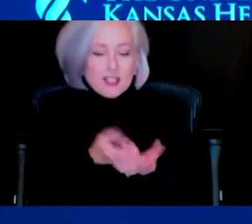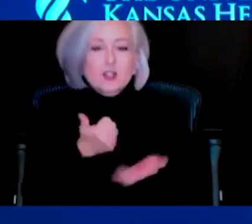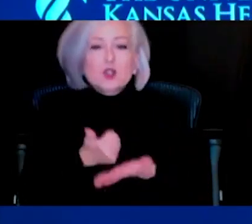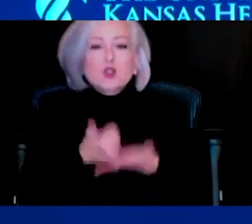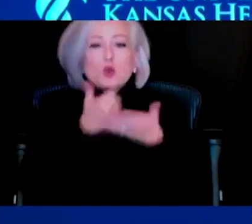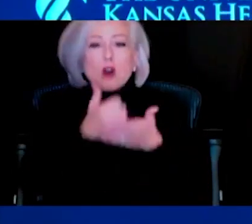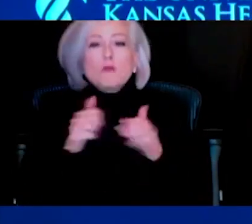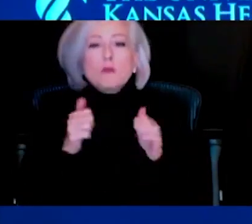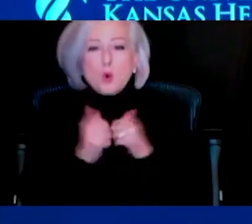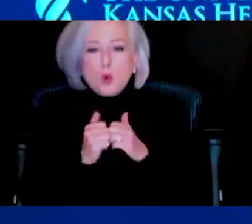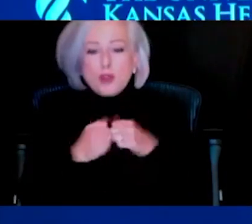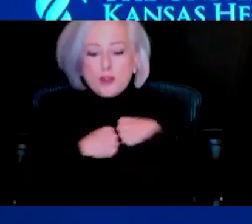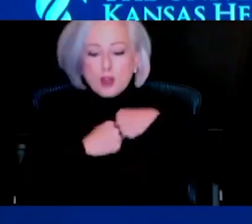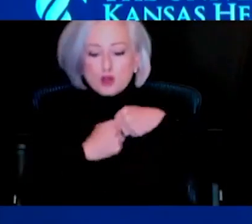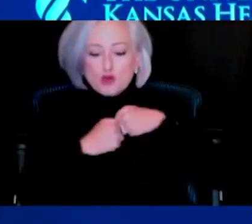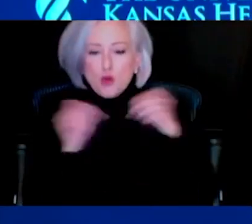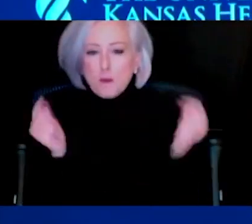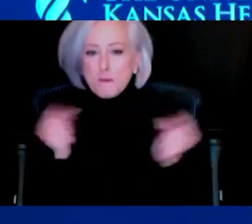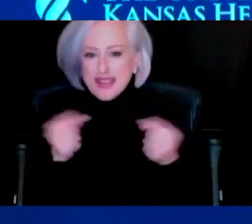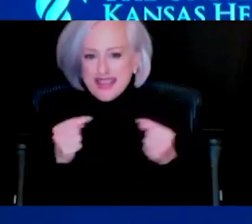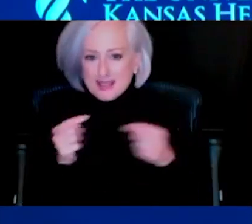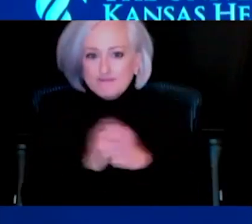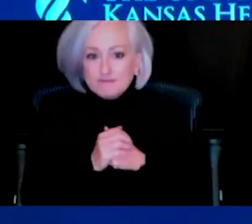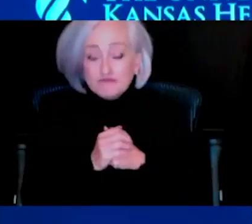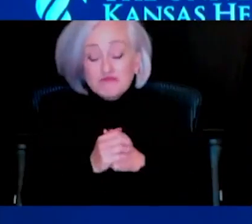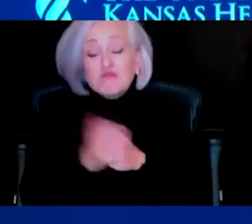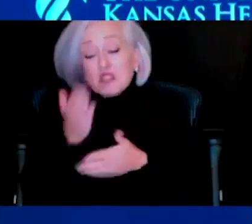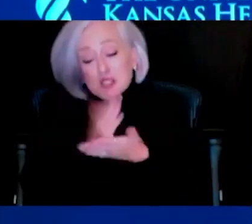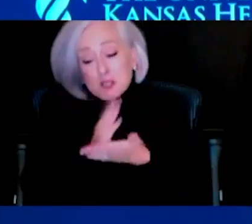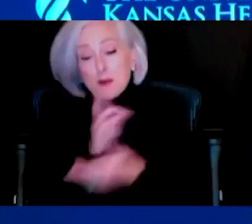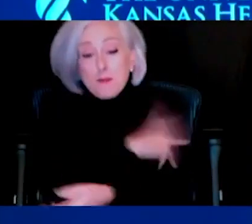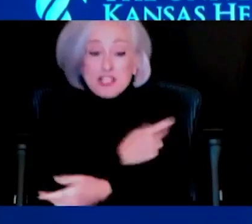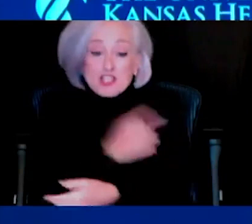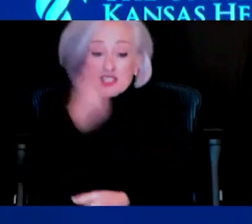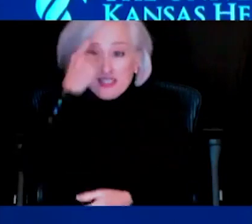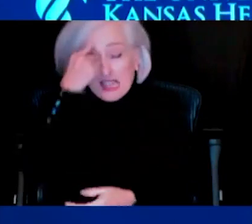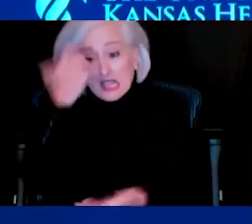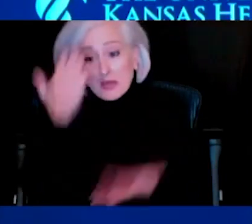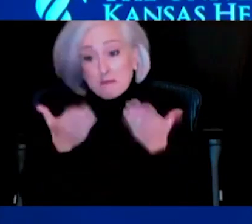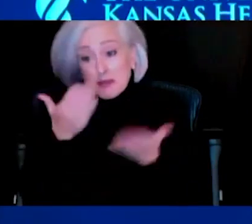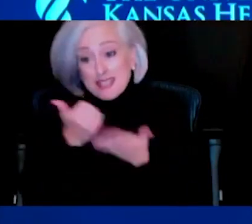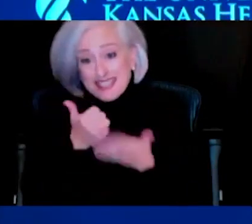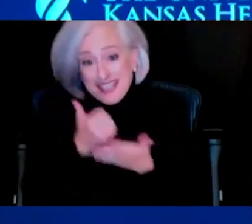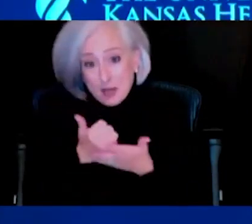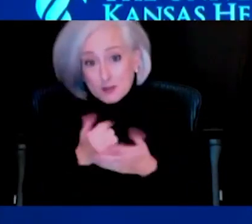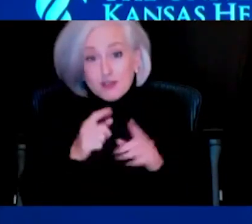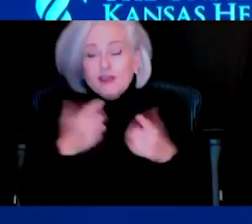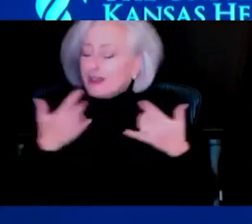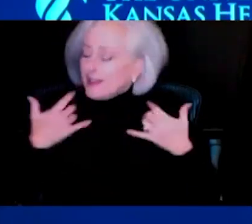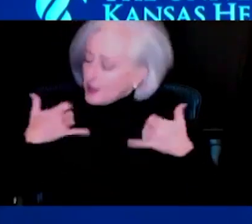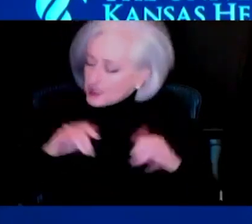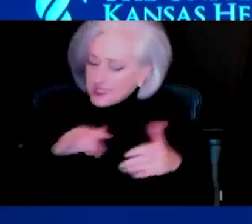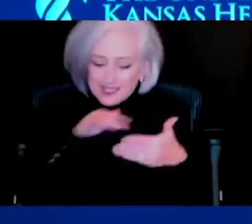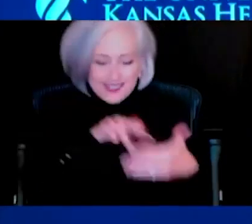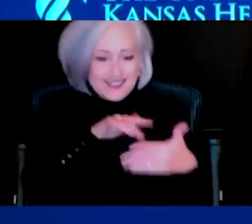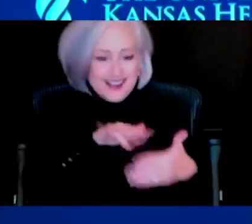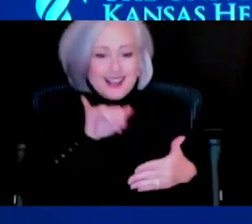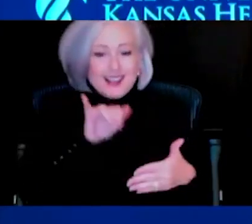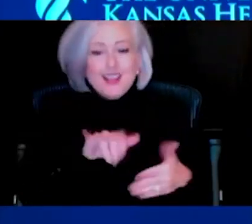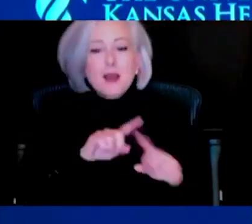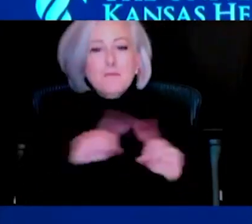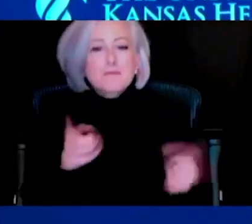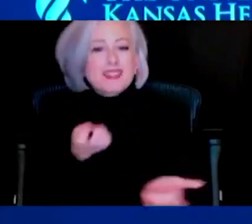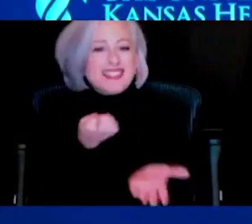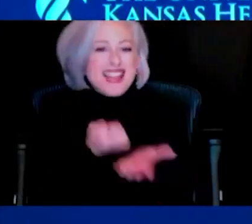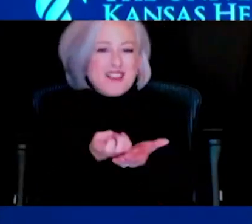pain. So some patients do feel like it helps. They're still studying it. The evidence right now is there is